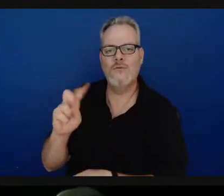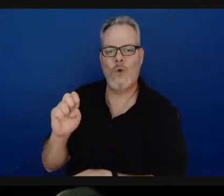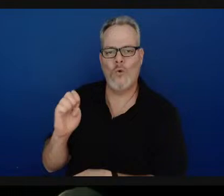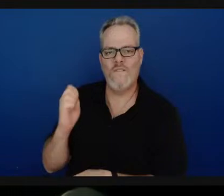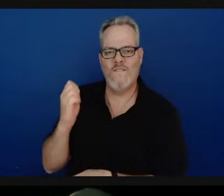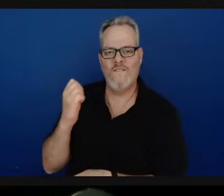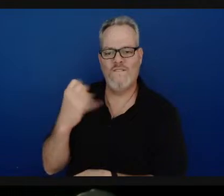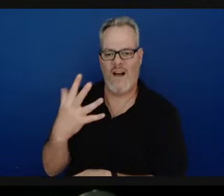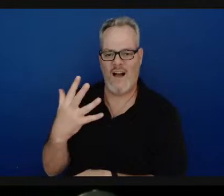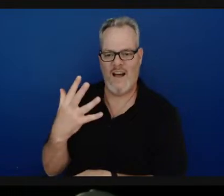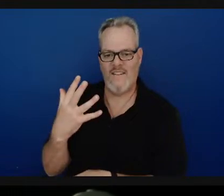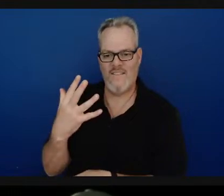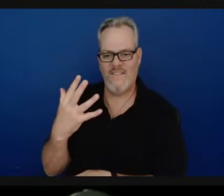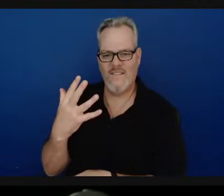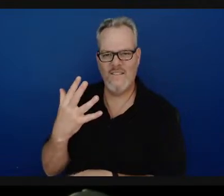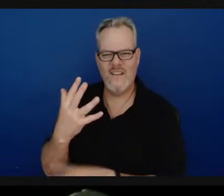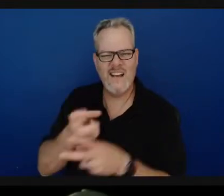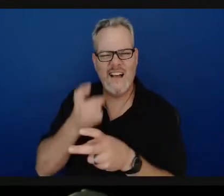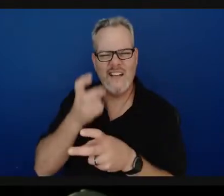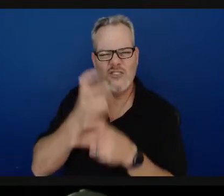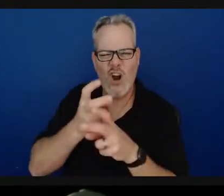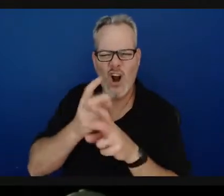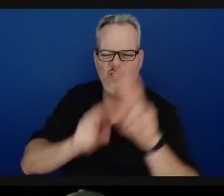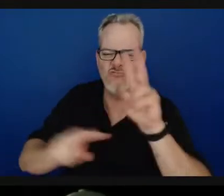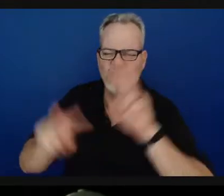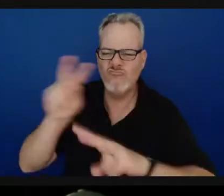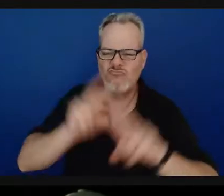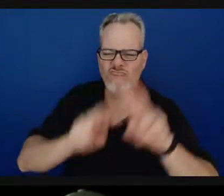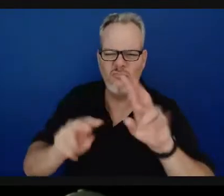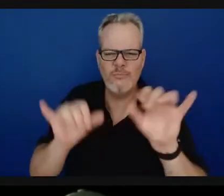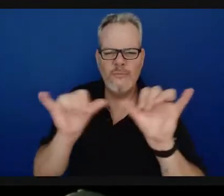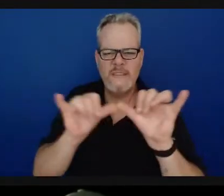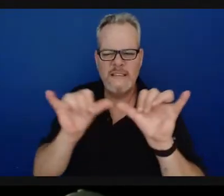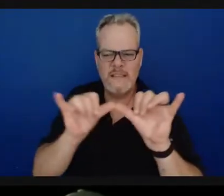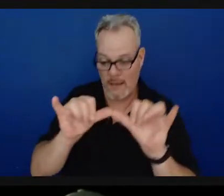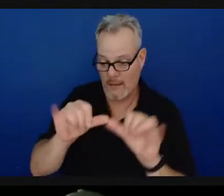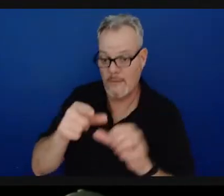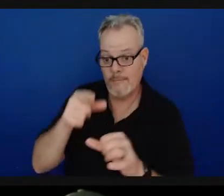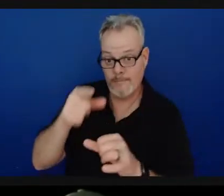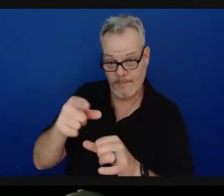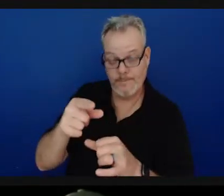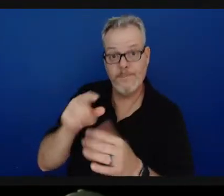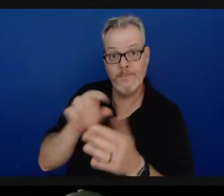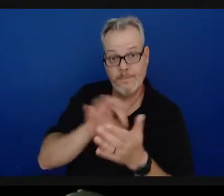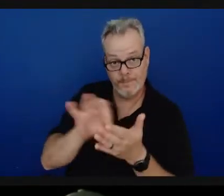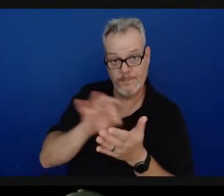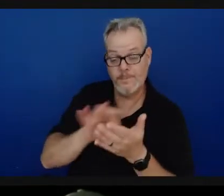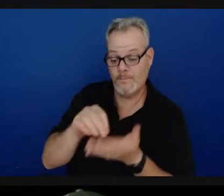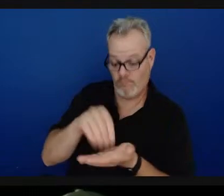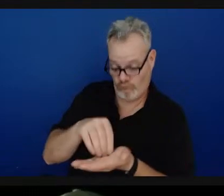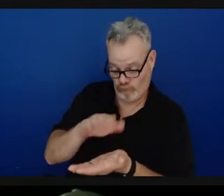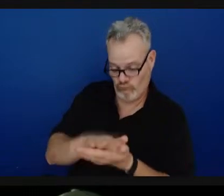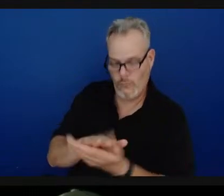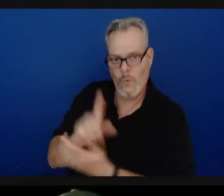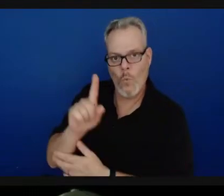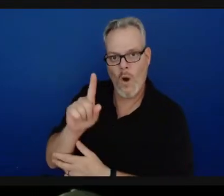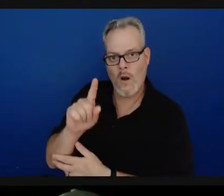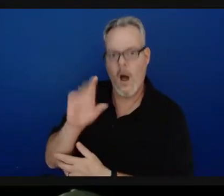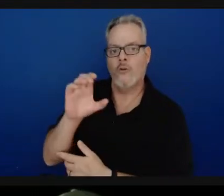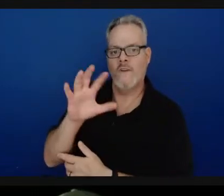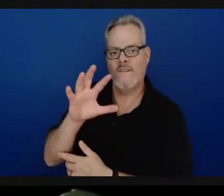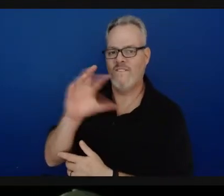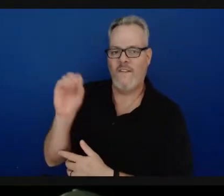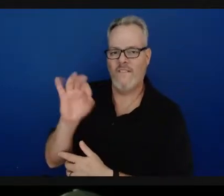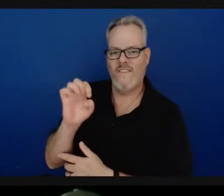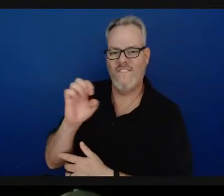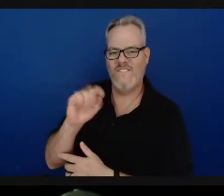It's hard to tell the scale here, right? Remember they're saying that these fountains are 150 feet tall, more or less, 100 feet tall, somewhere